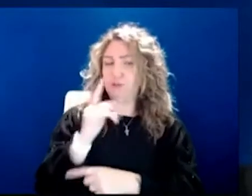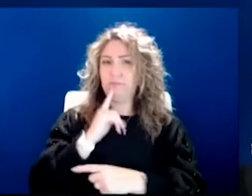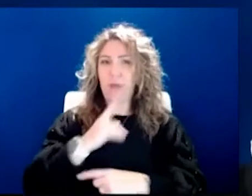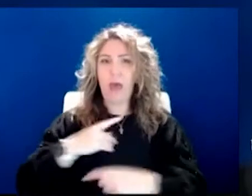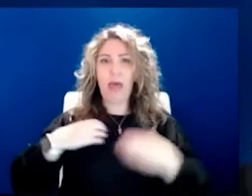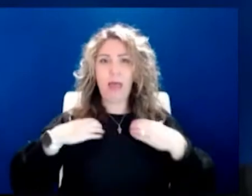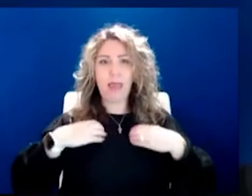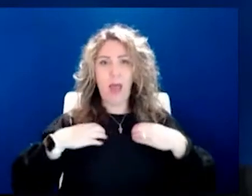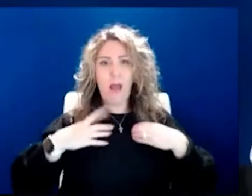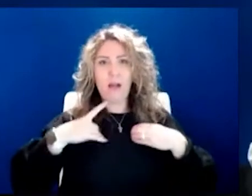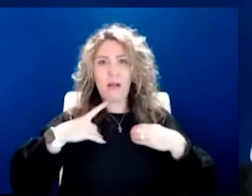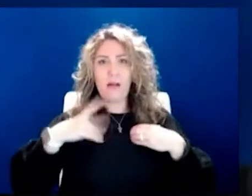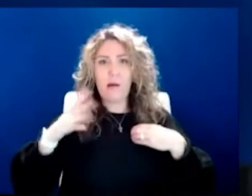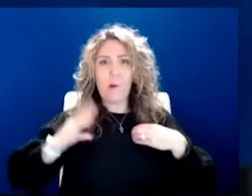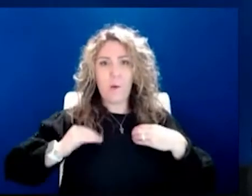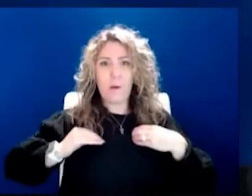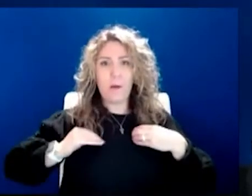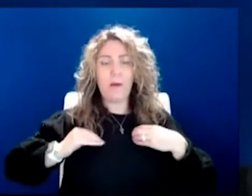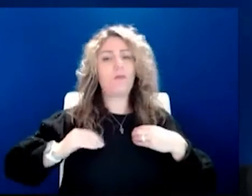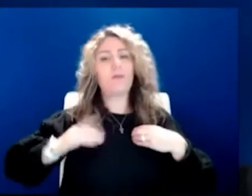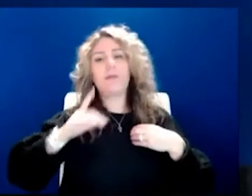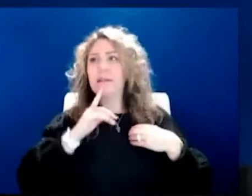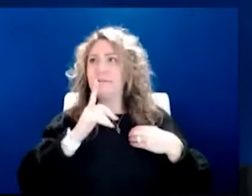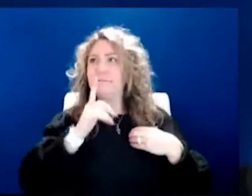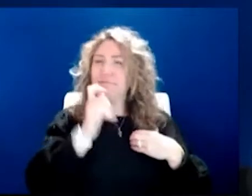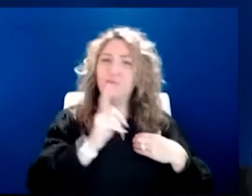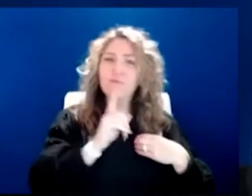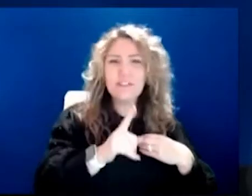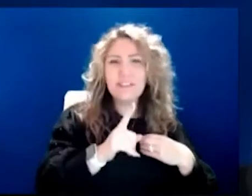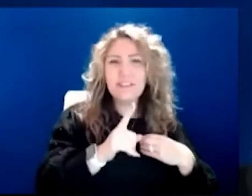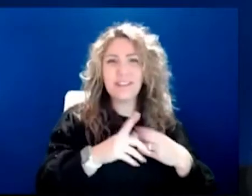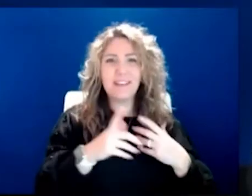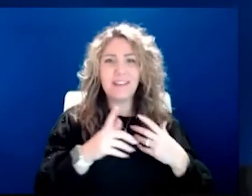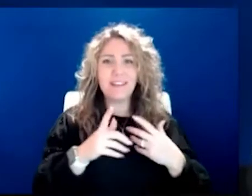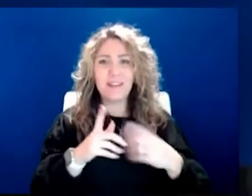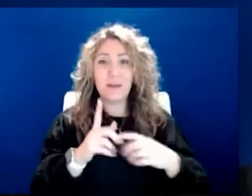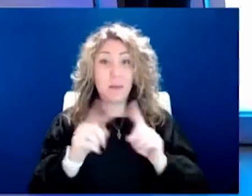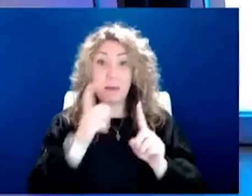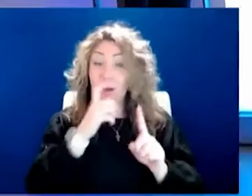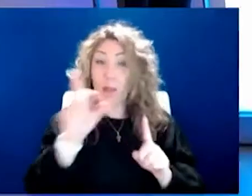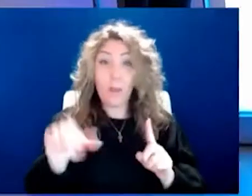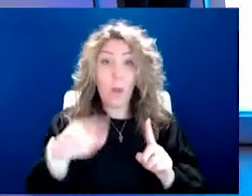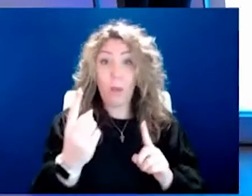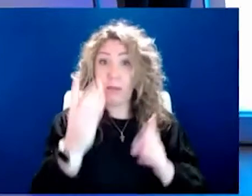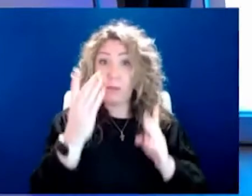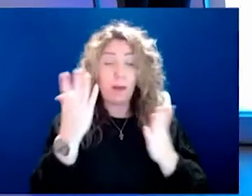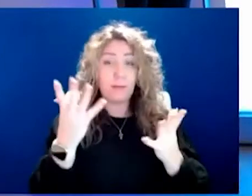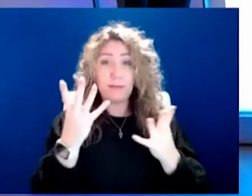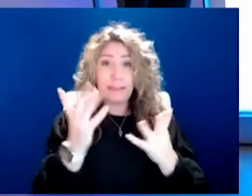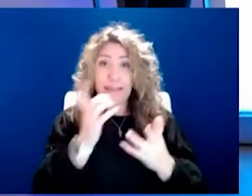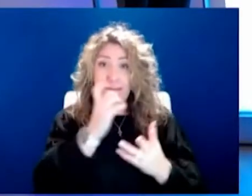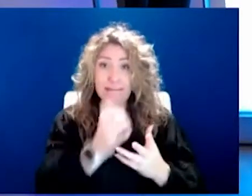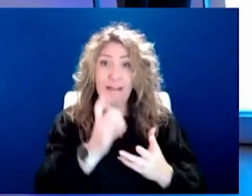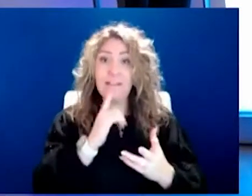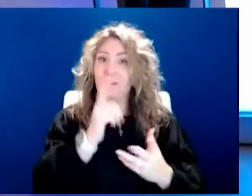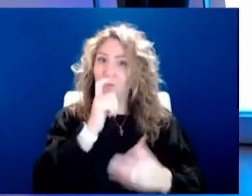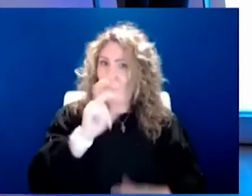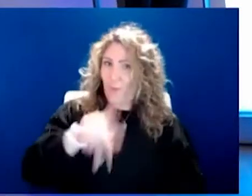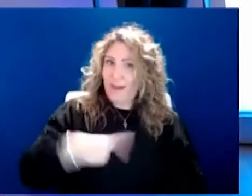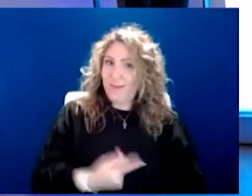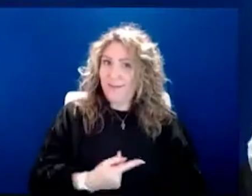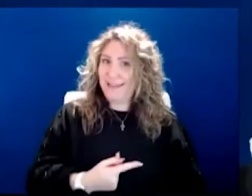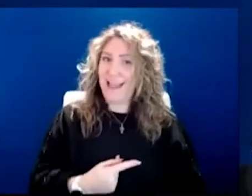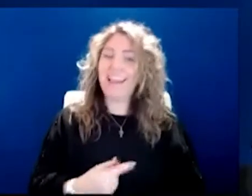real disease. He didn't think it was real. And But he's not the only one, though. No, so he's that's not. okay. Definitely not. That's So okay. don't get upset with me.